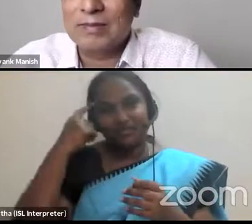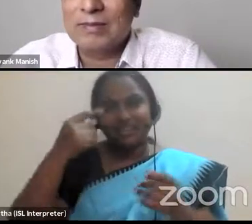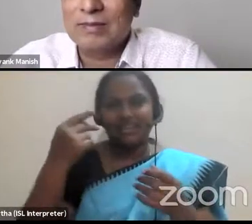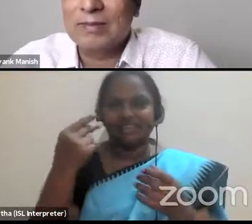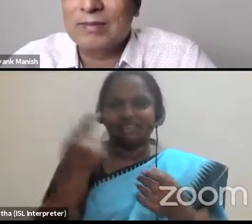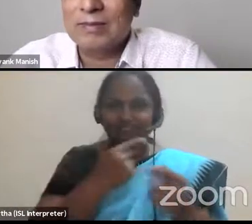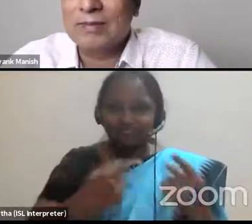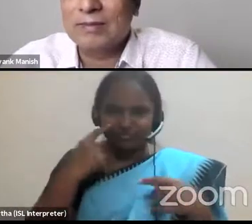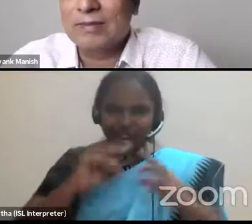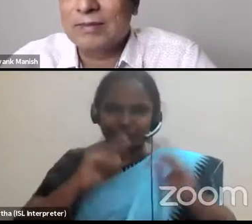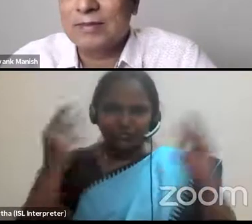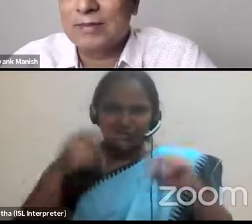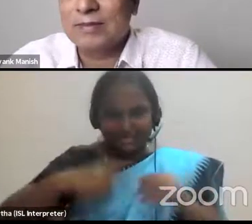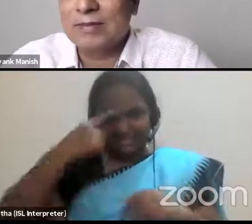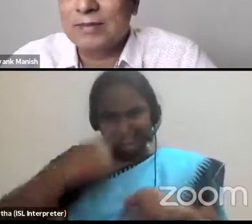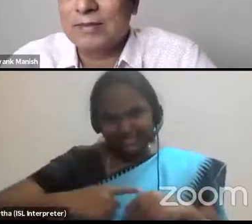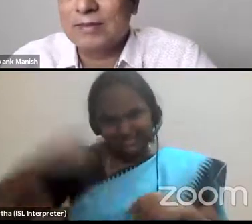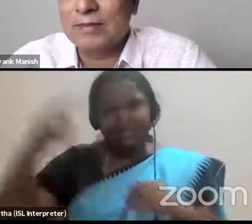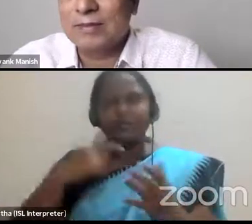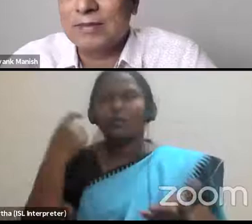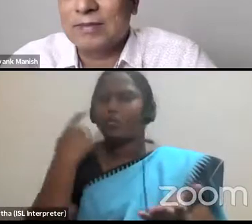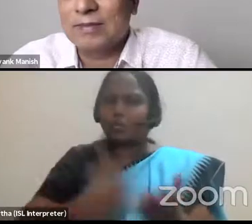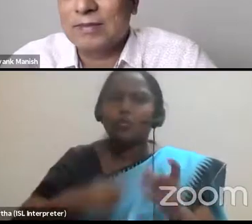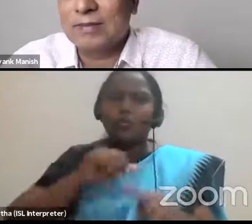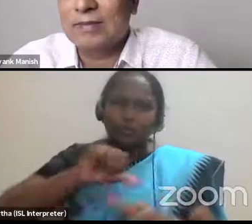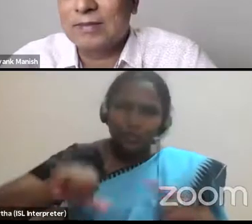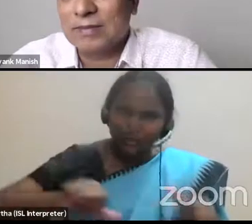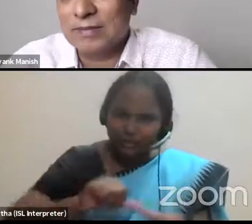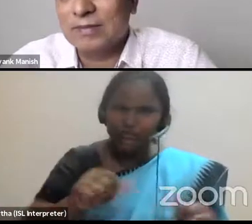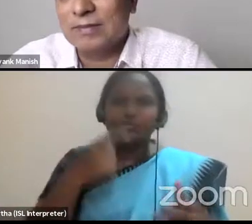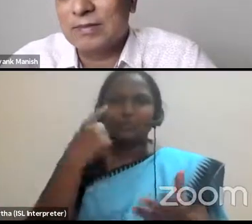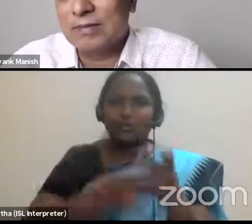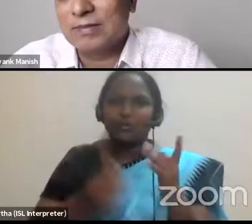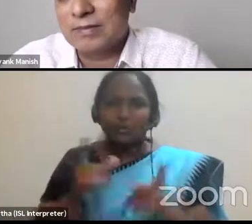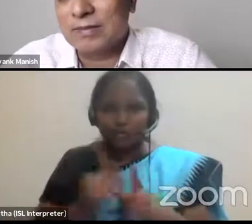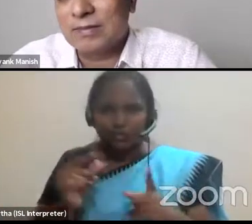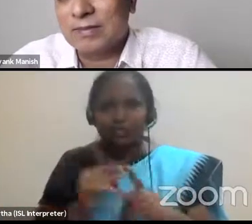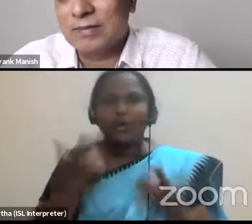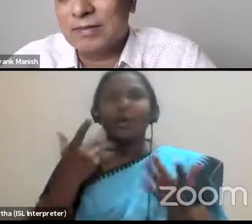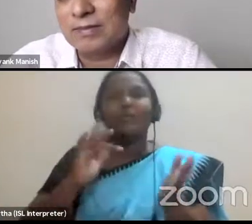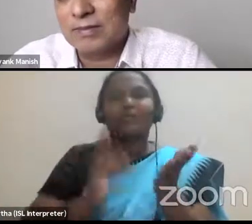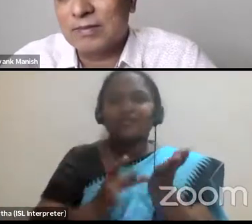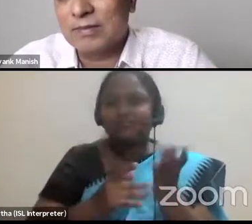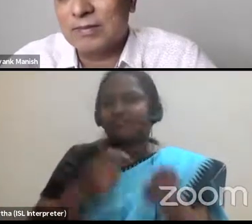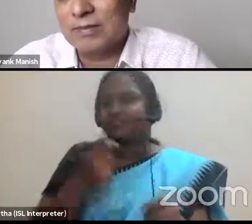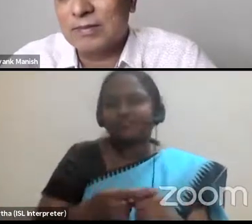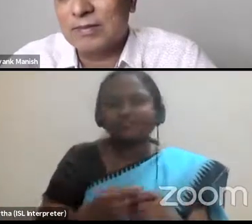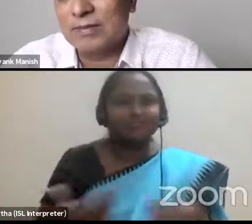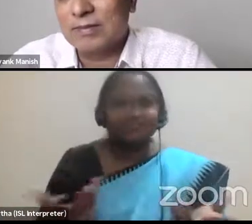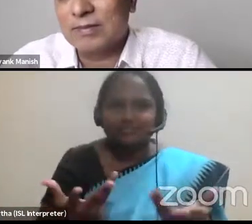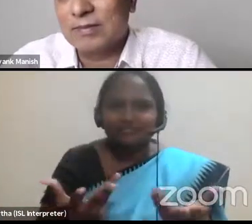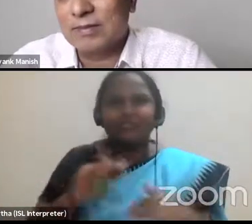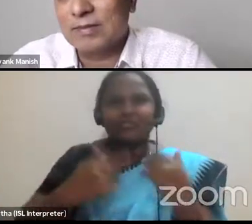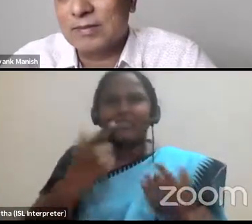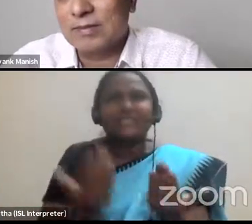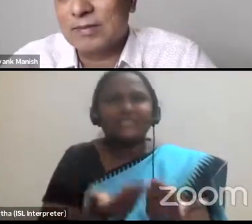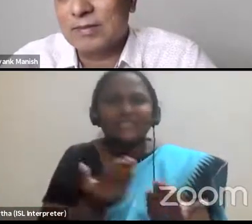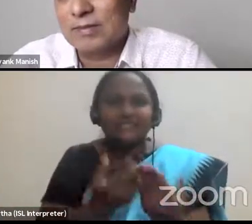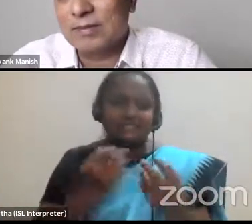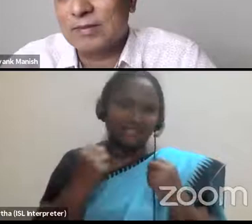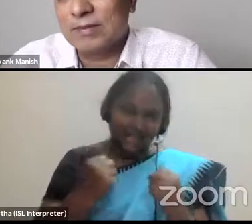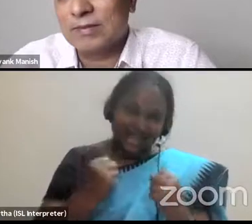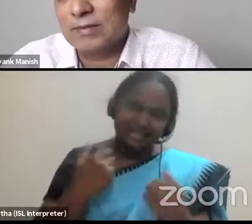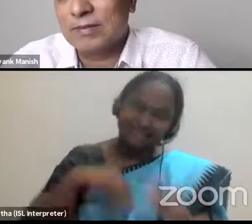the art world in India. What was the process? What did you all do? How does the technology work? How easy or hard was